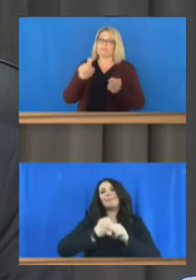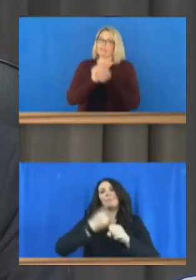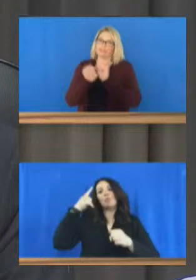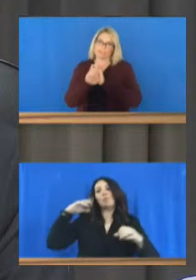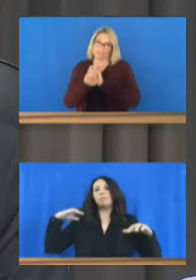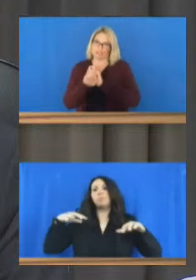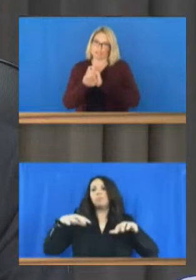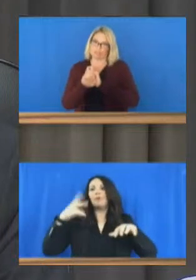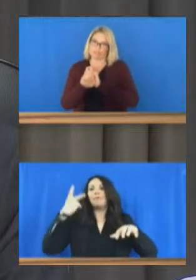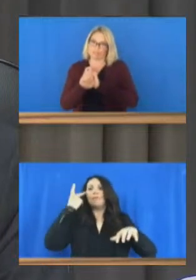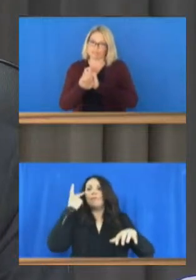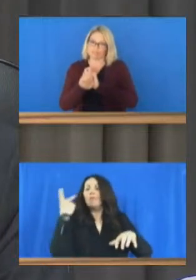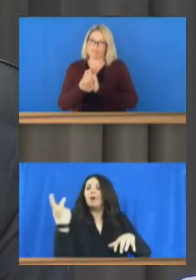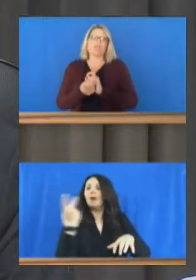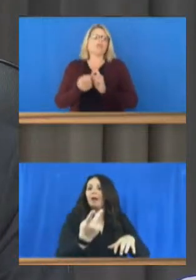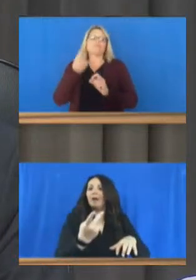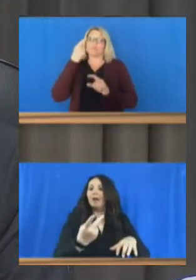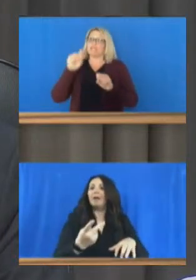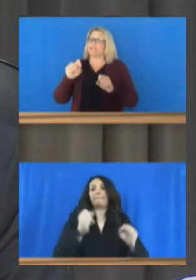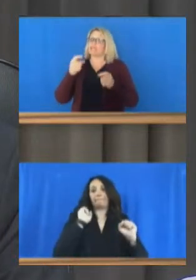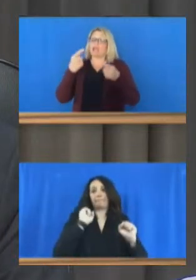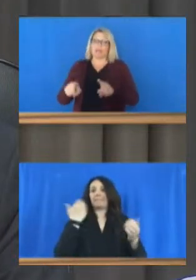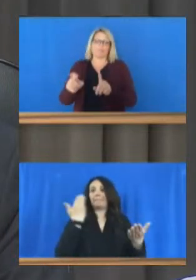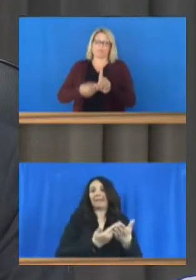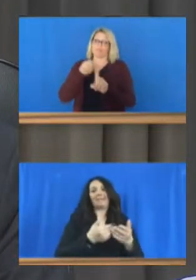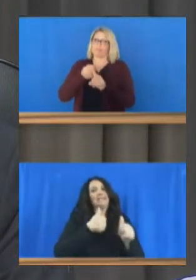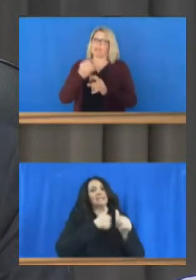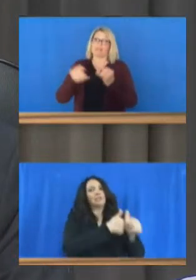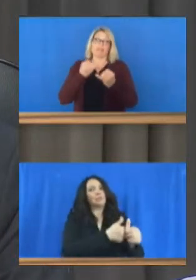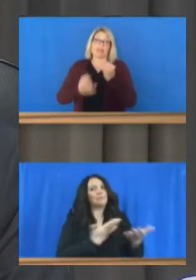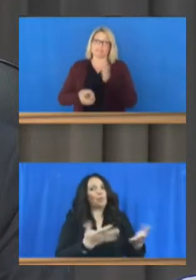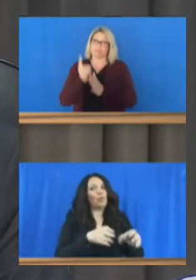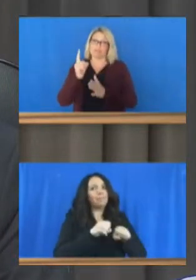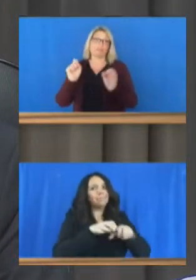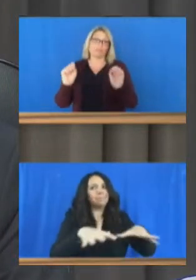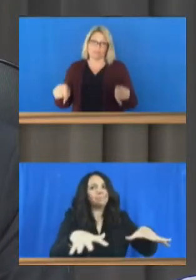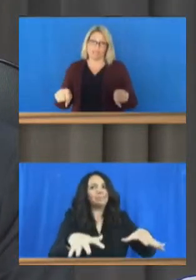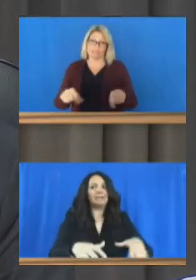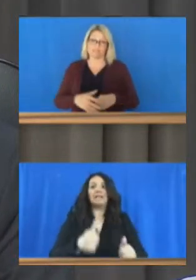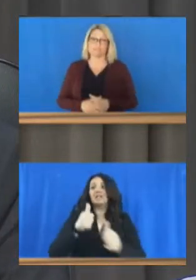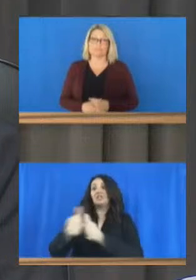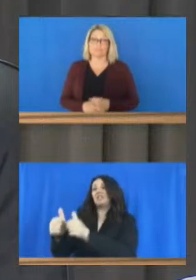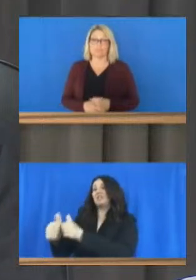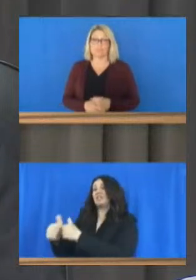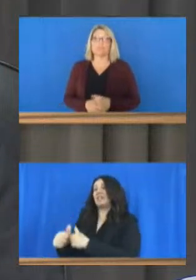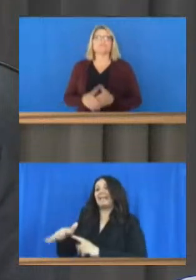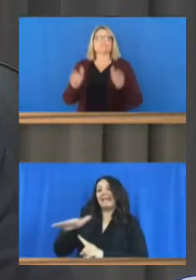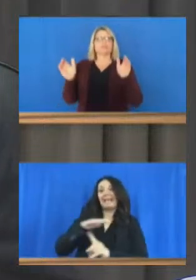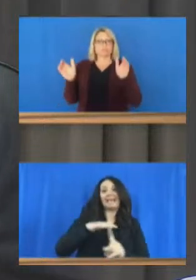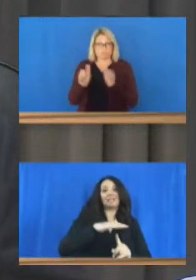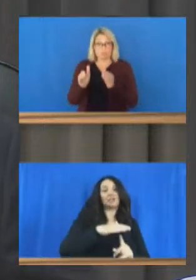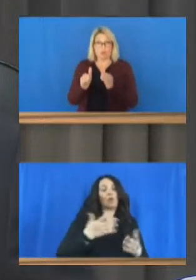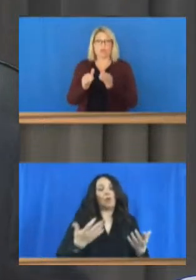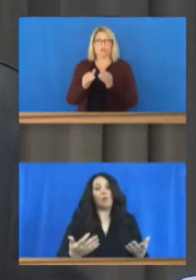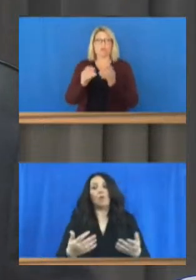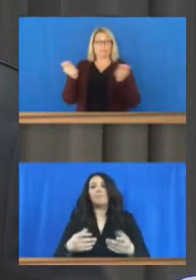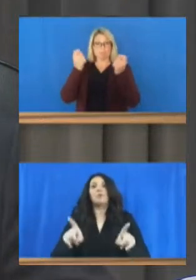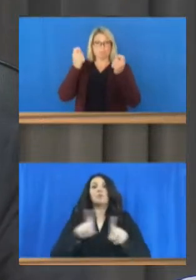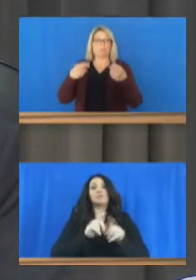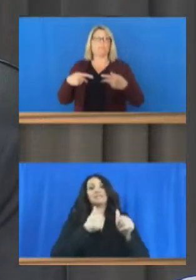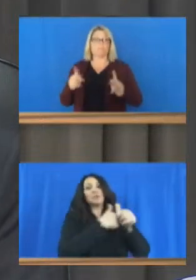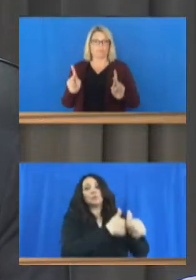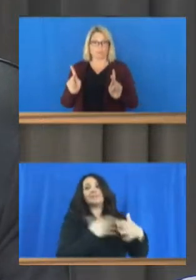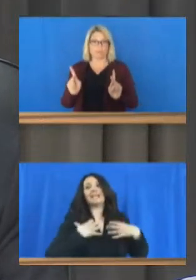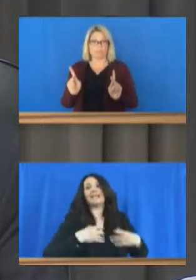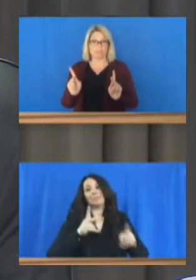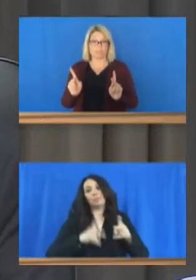full guidelines there are going to be available on the Department of Education and Early Childhood Development's COVID-19 website. If anyone has any trouble finding